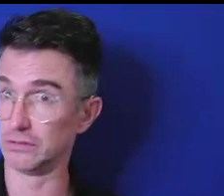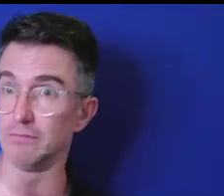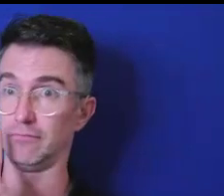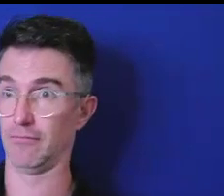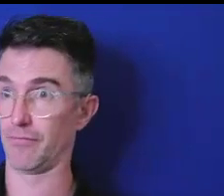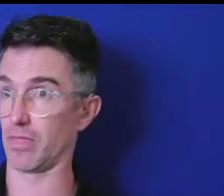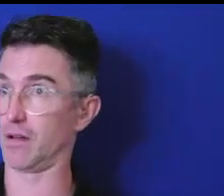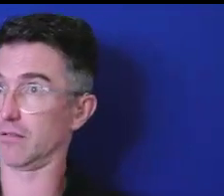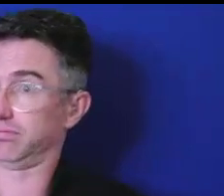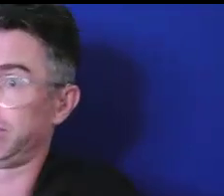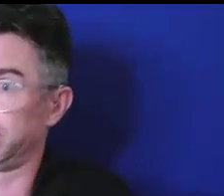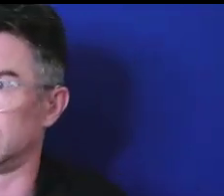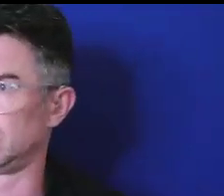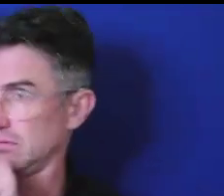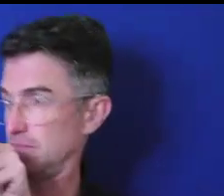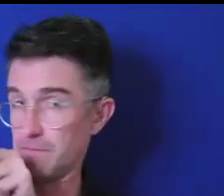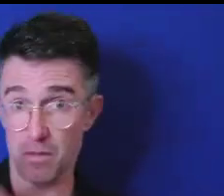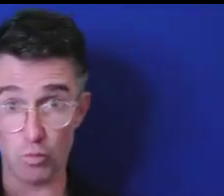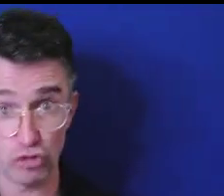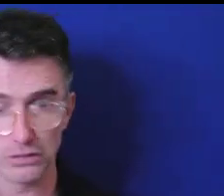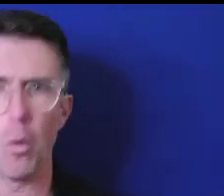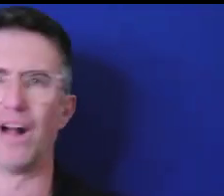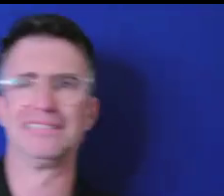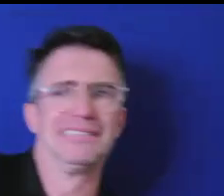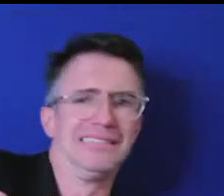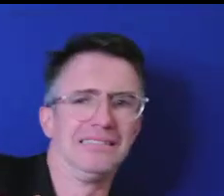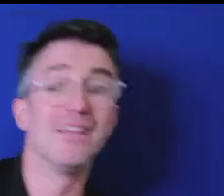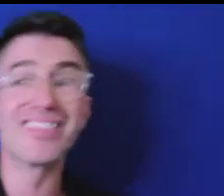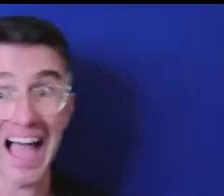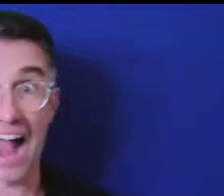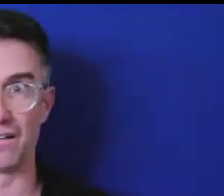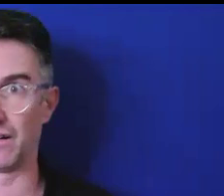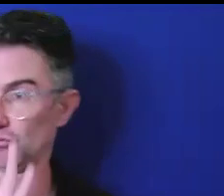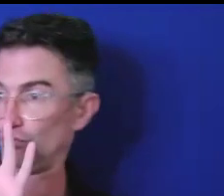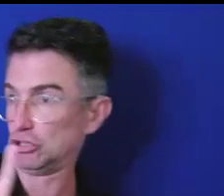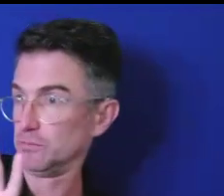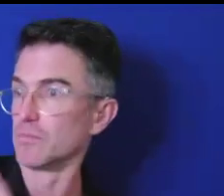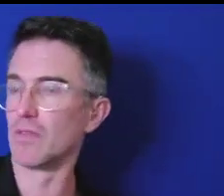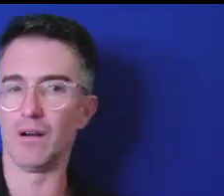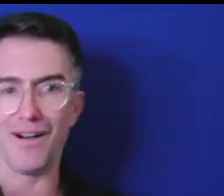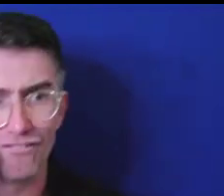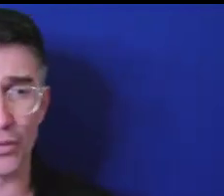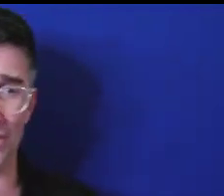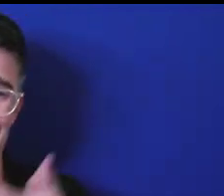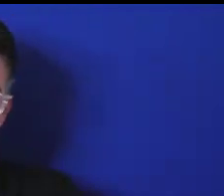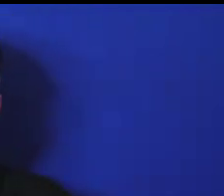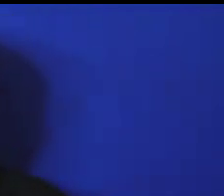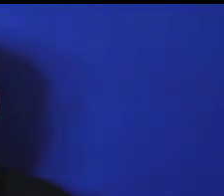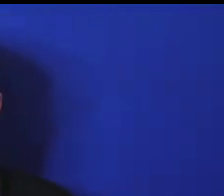as much impact on the definition and the implementation of the mechanism than